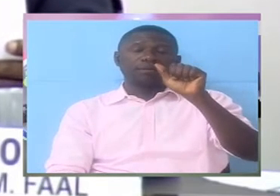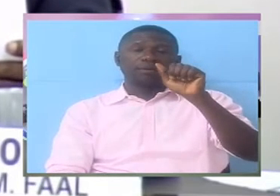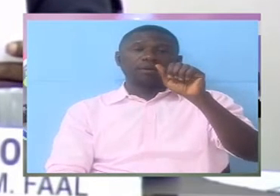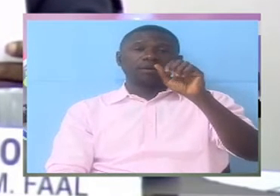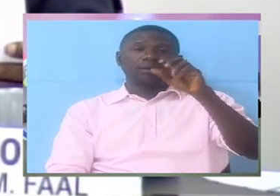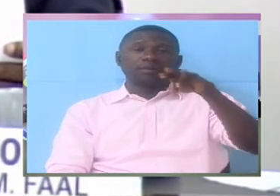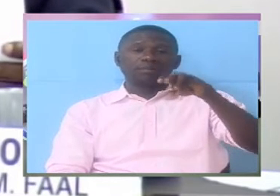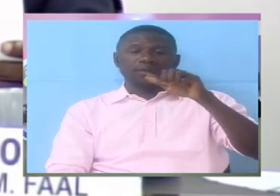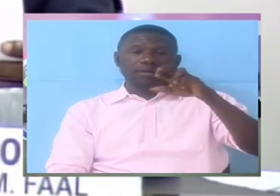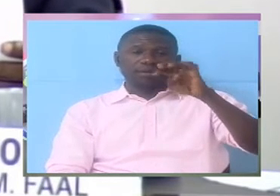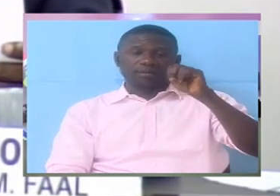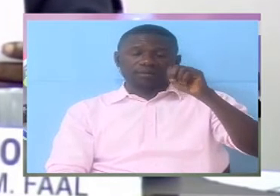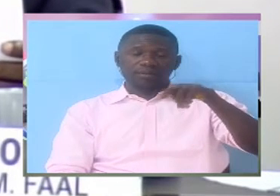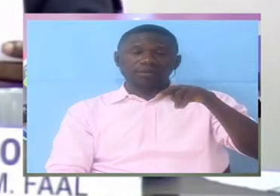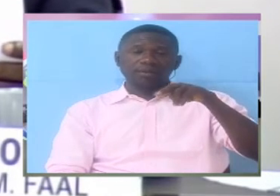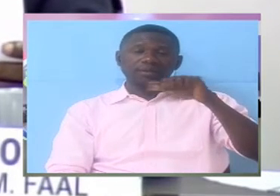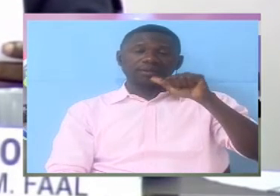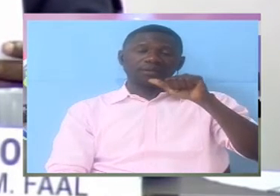Salmina Drammeh.